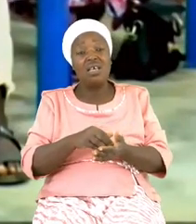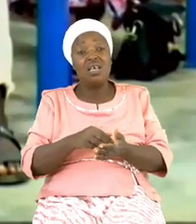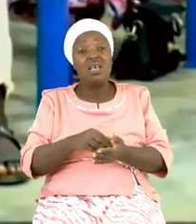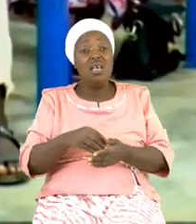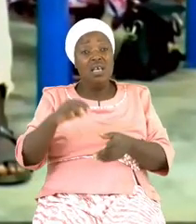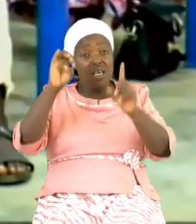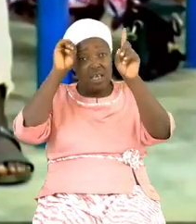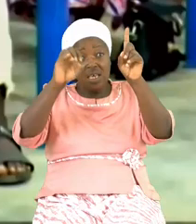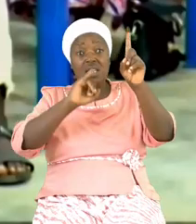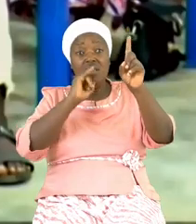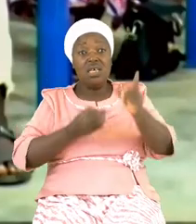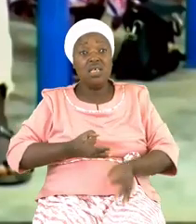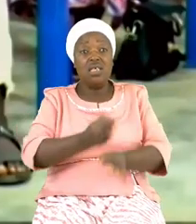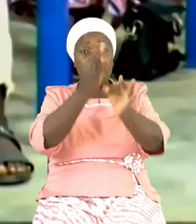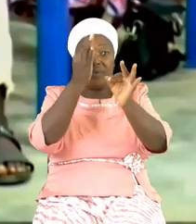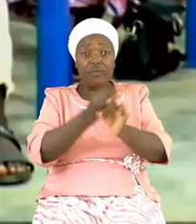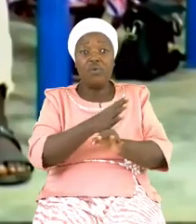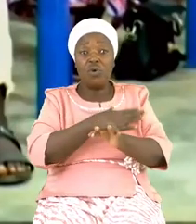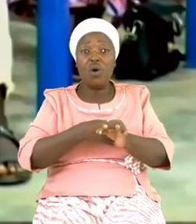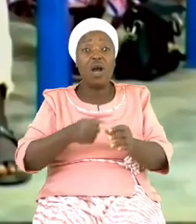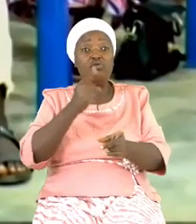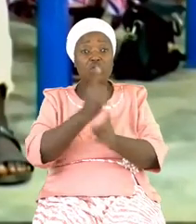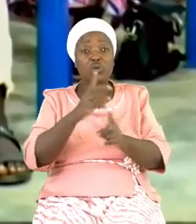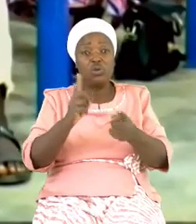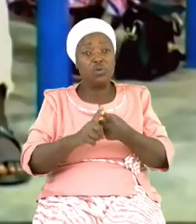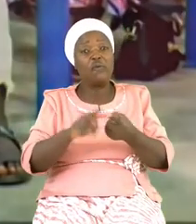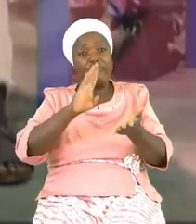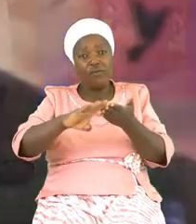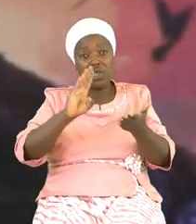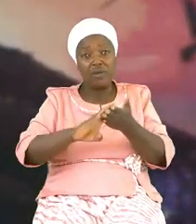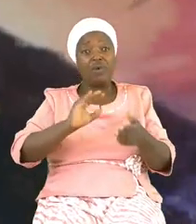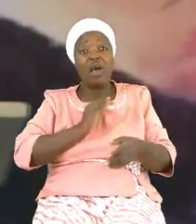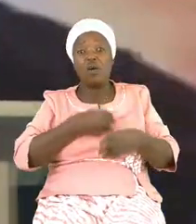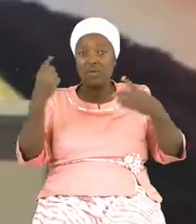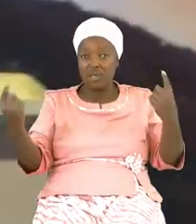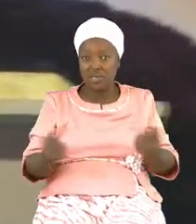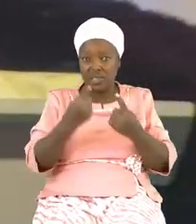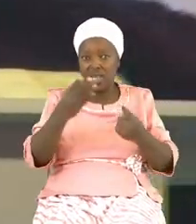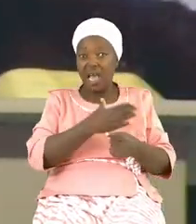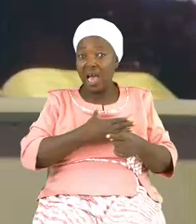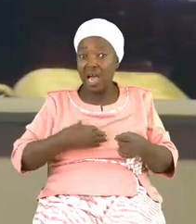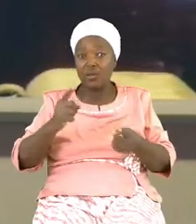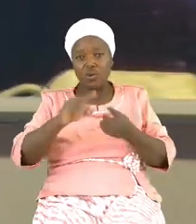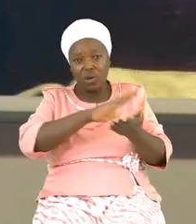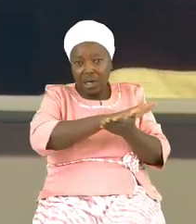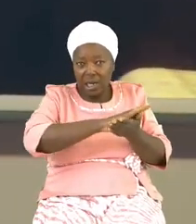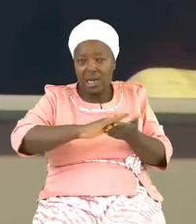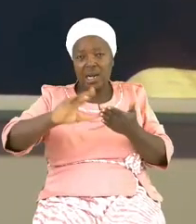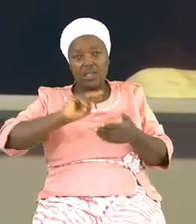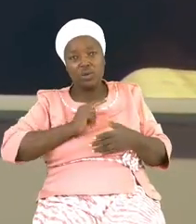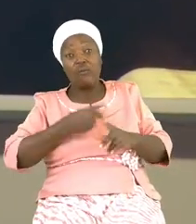faithful and just to forgive our sins and to cleanse us from